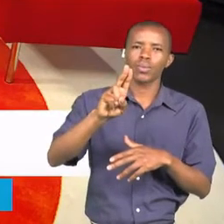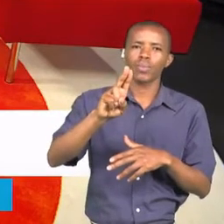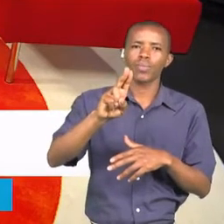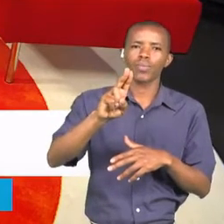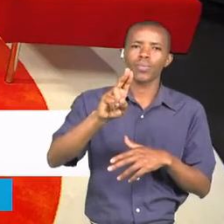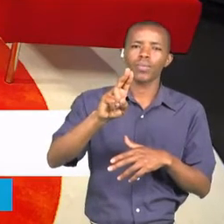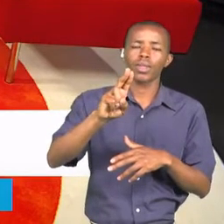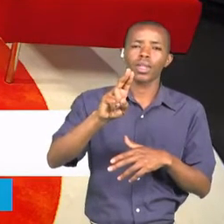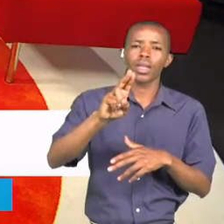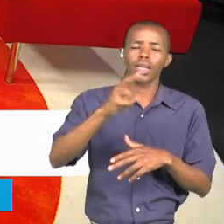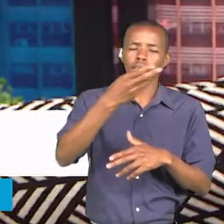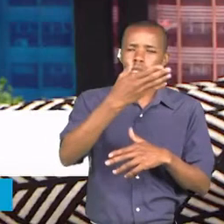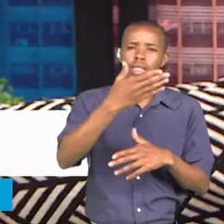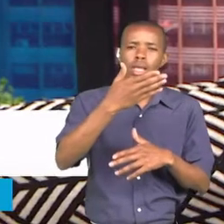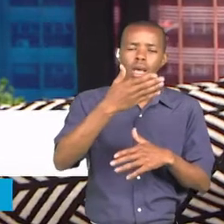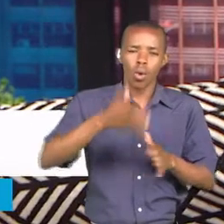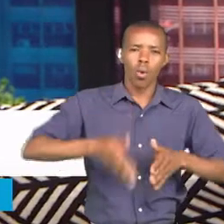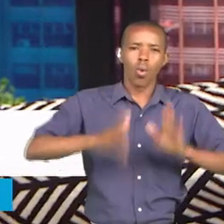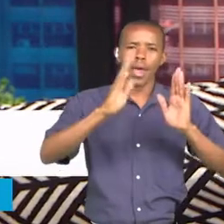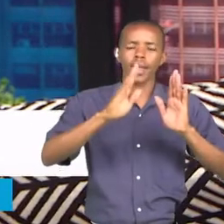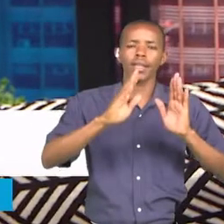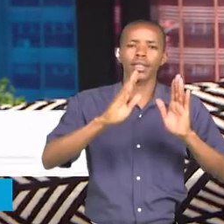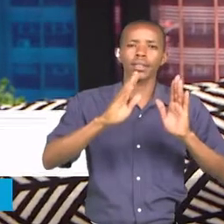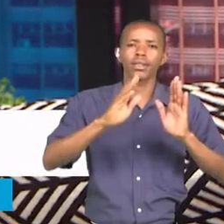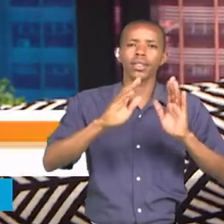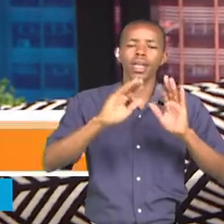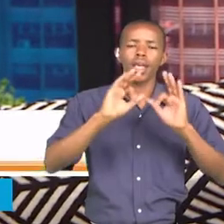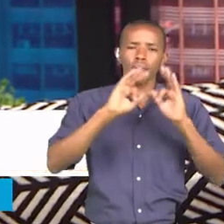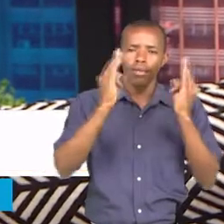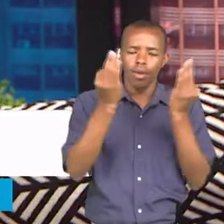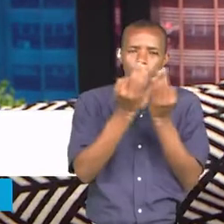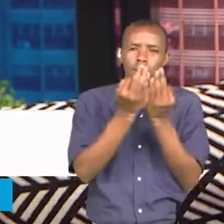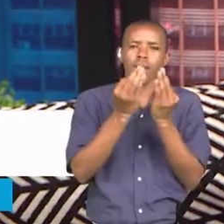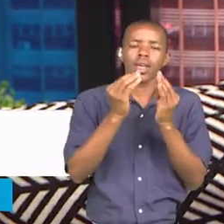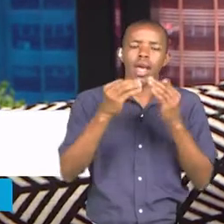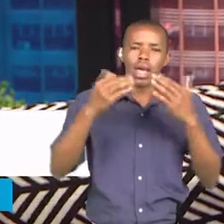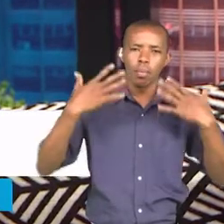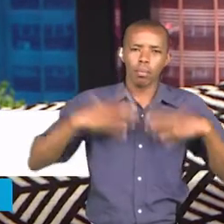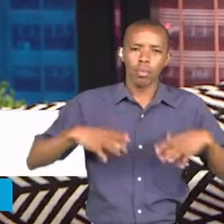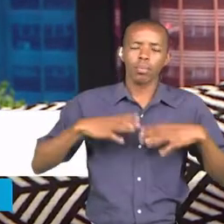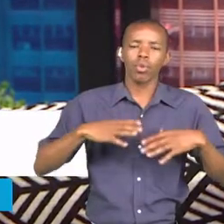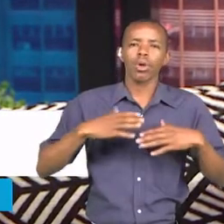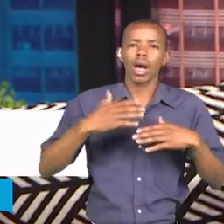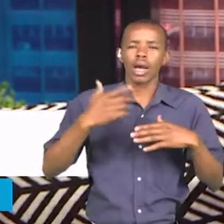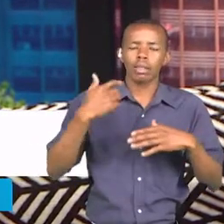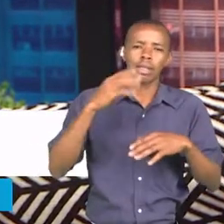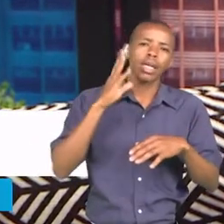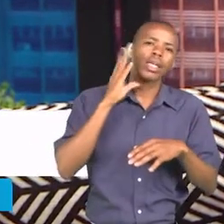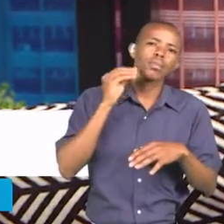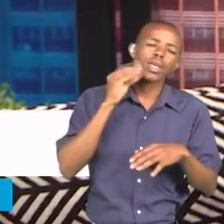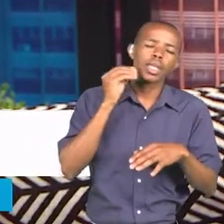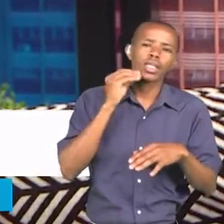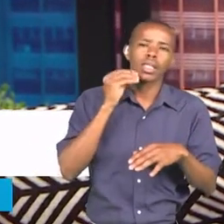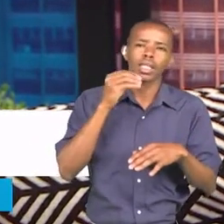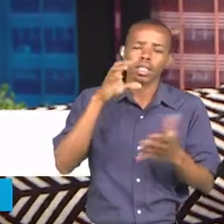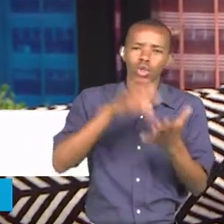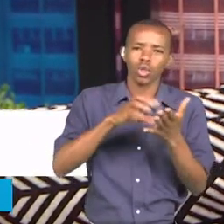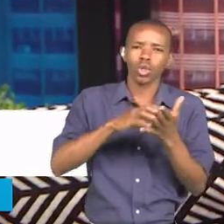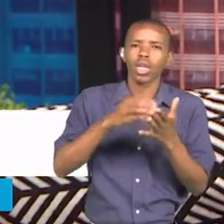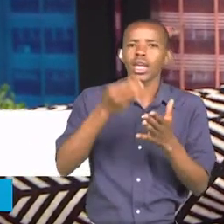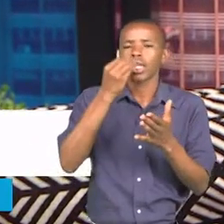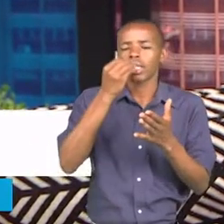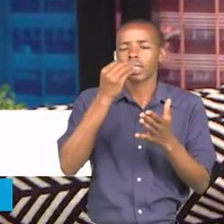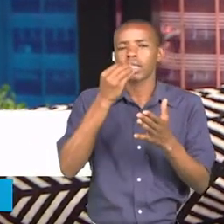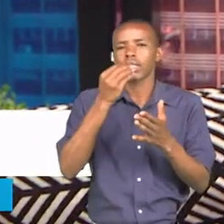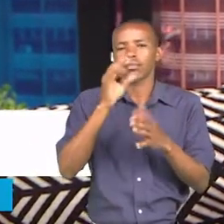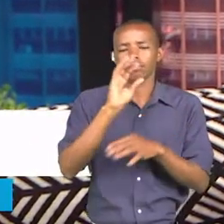So in that phase, we have 5.4 million people facing that kind of drought, which means they are not eating the normal number of foods in a